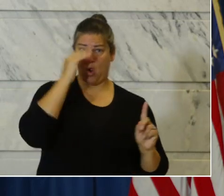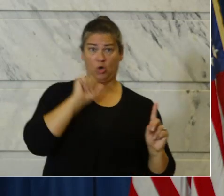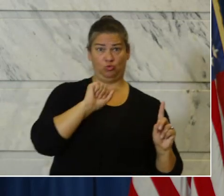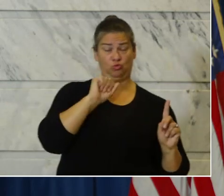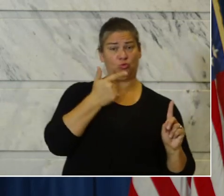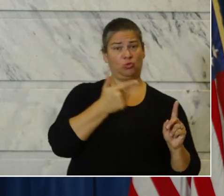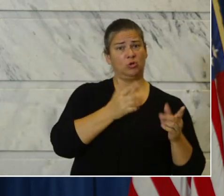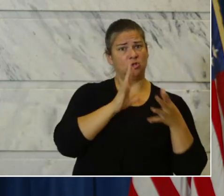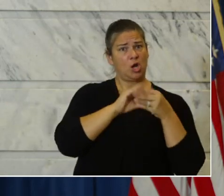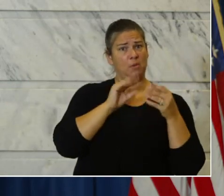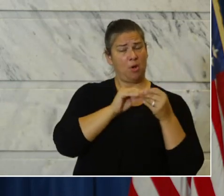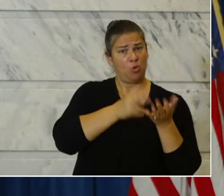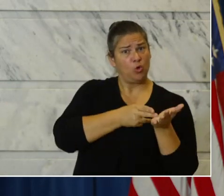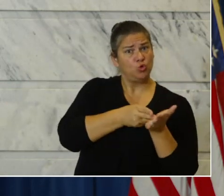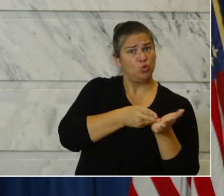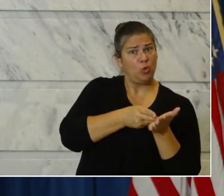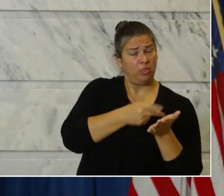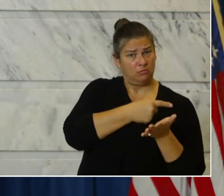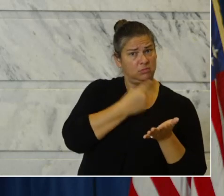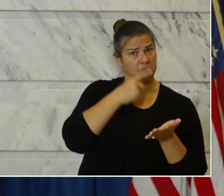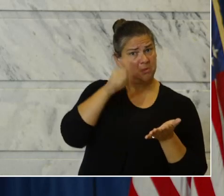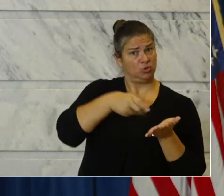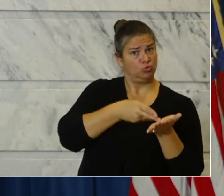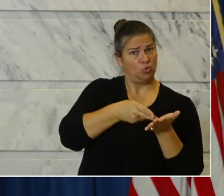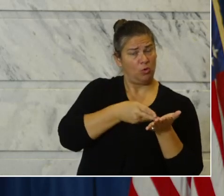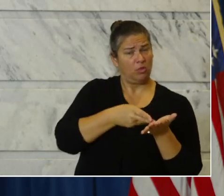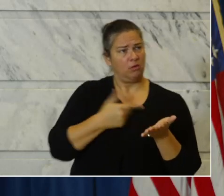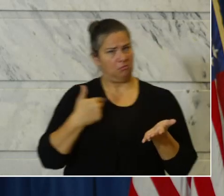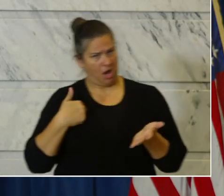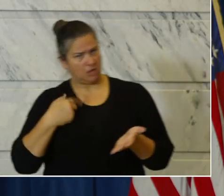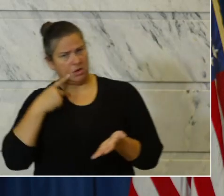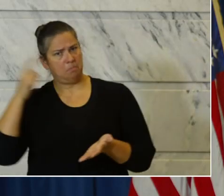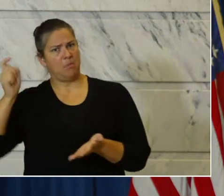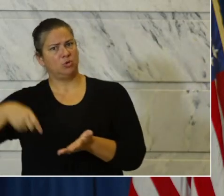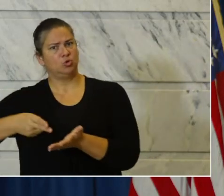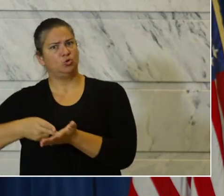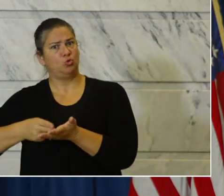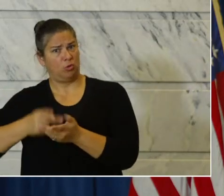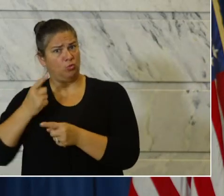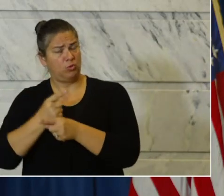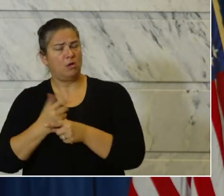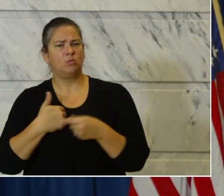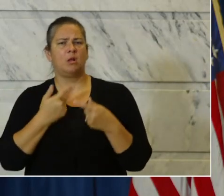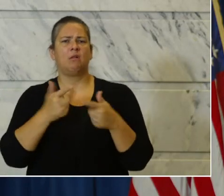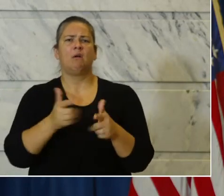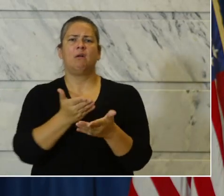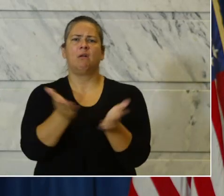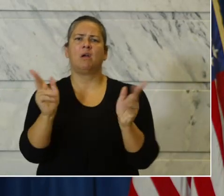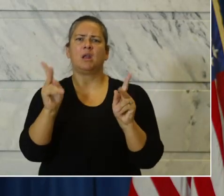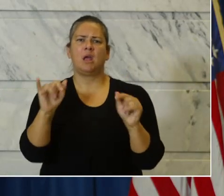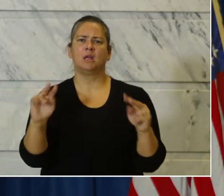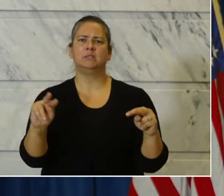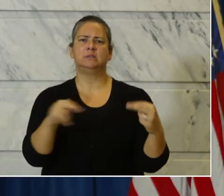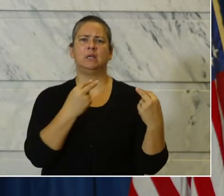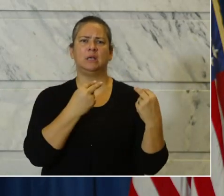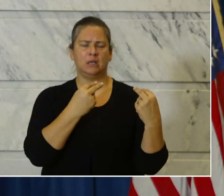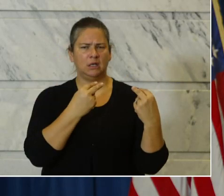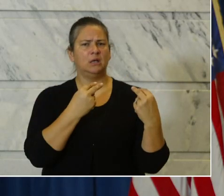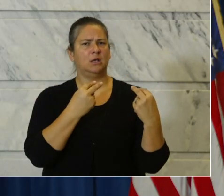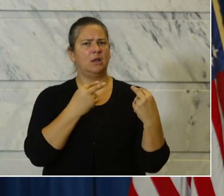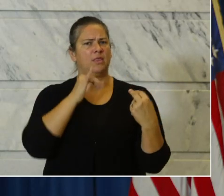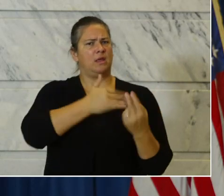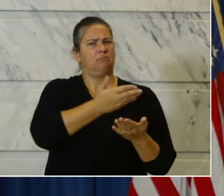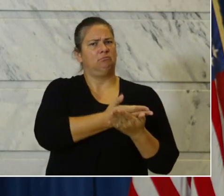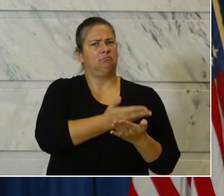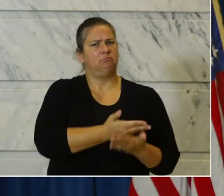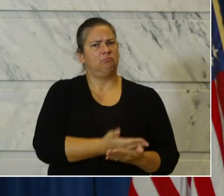about the truth. I think we ought to let the people of Kentucky see all of that, evaluate, and come to the truth. I believe